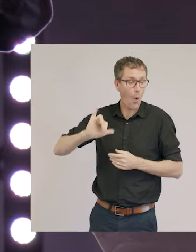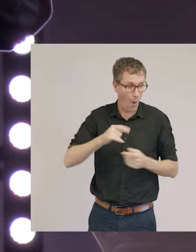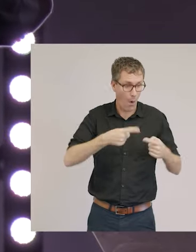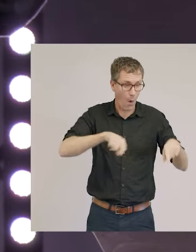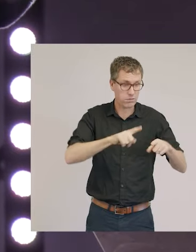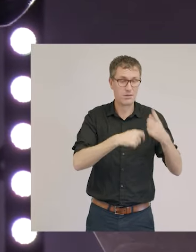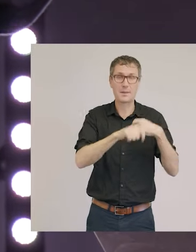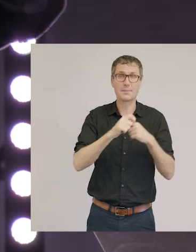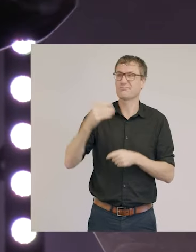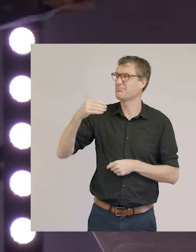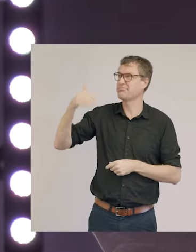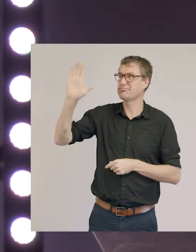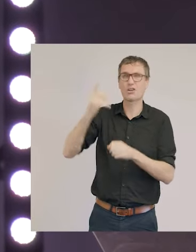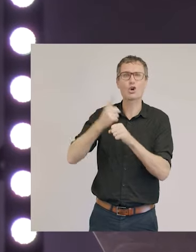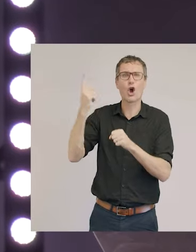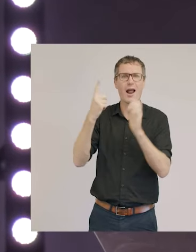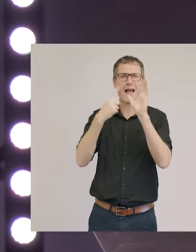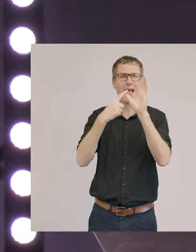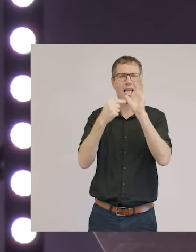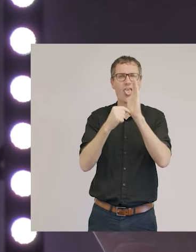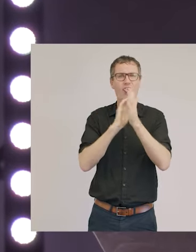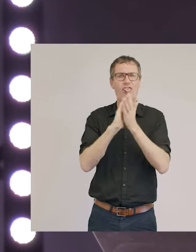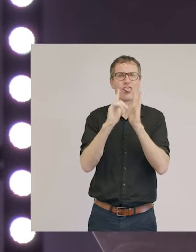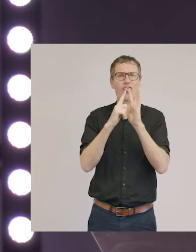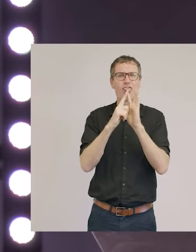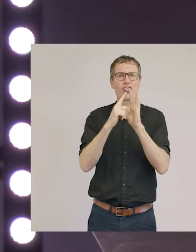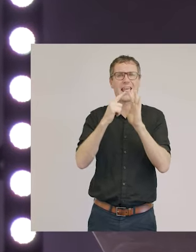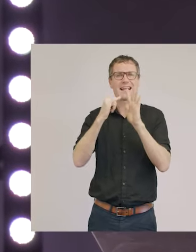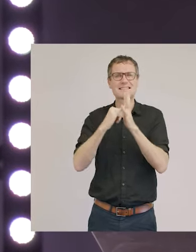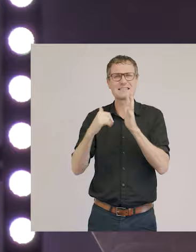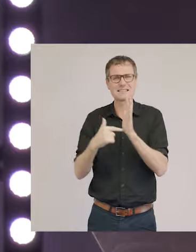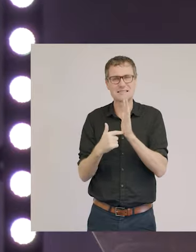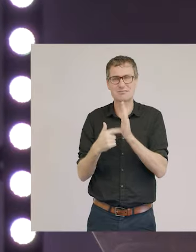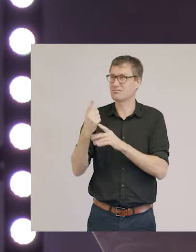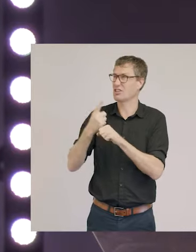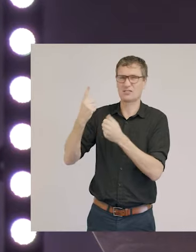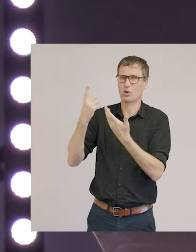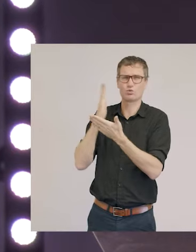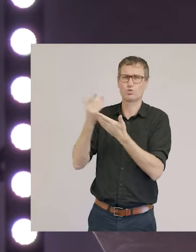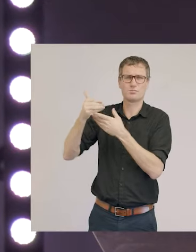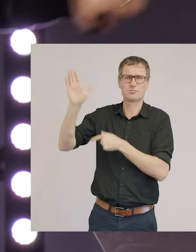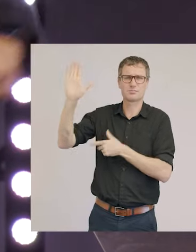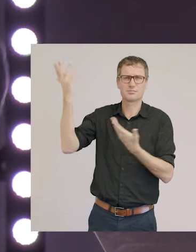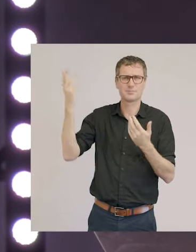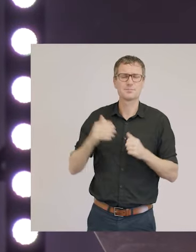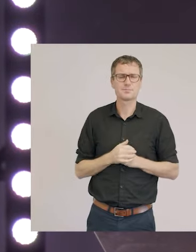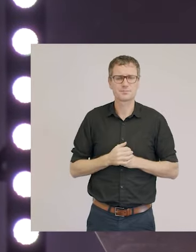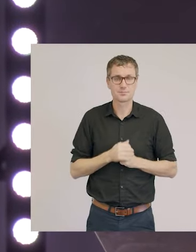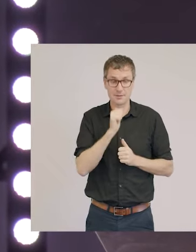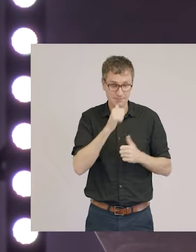God's word. Or they say, I'm an atheist. You know, there's no such thing as God. Because something's got to